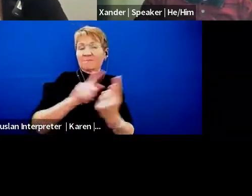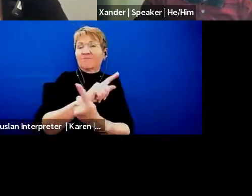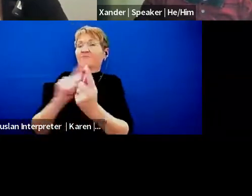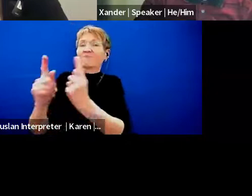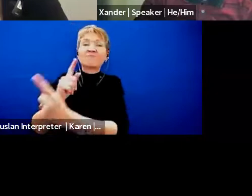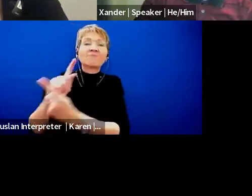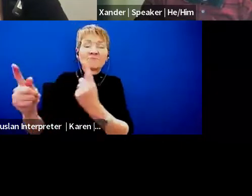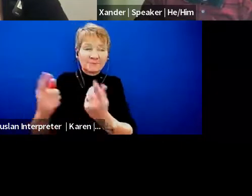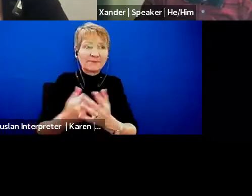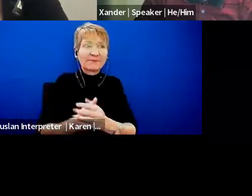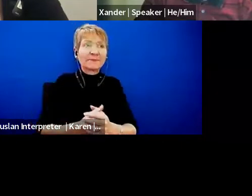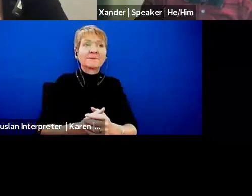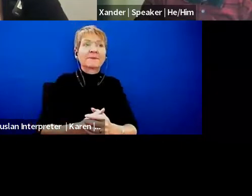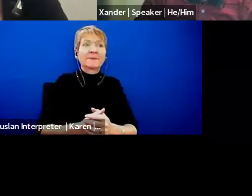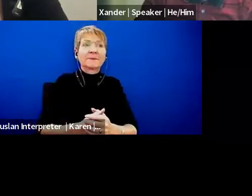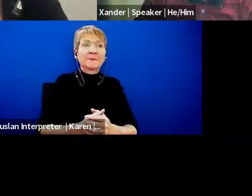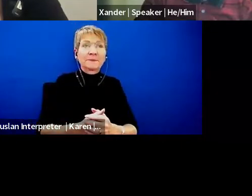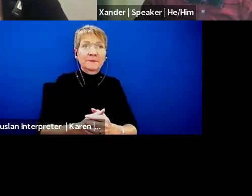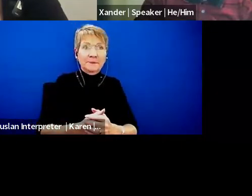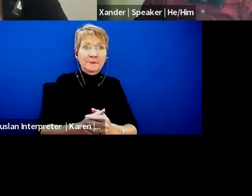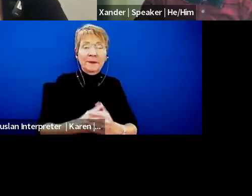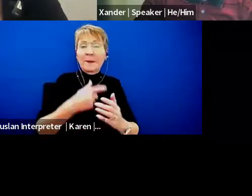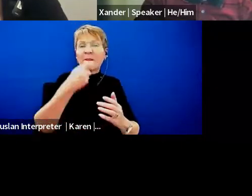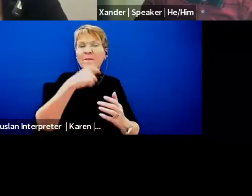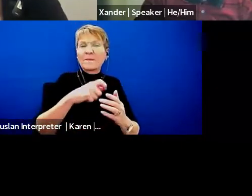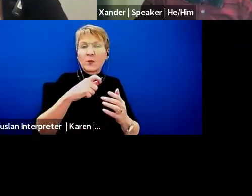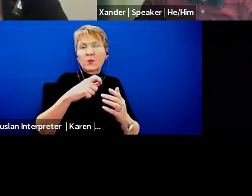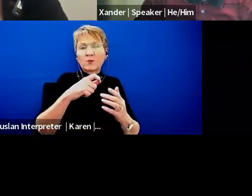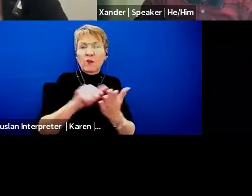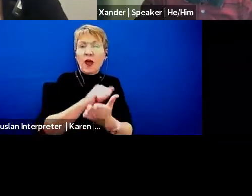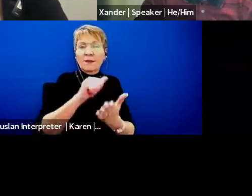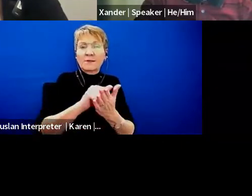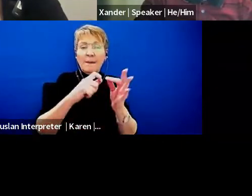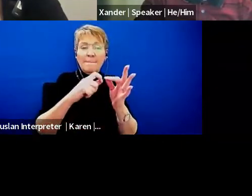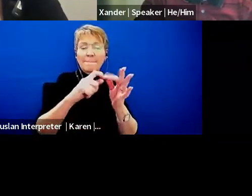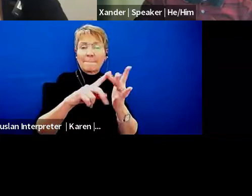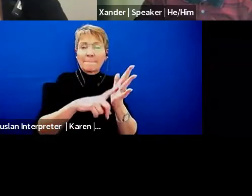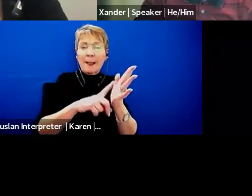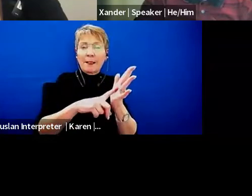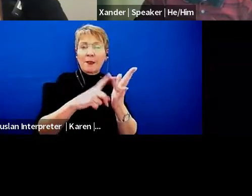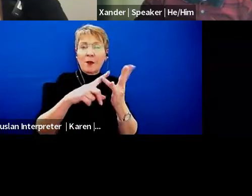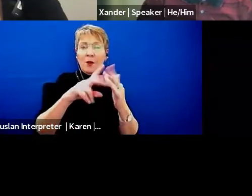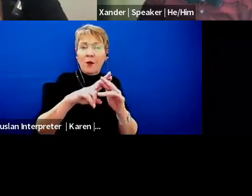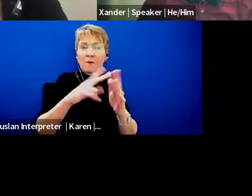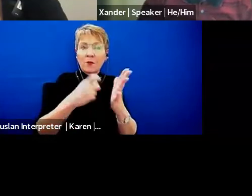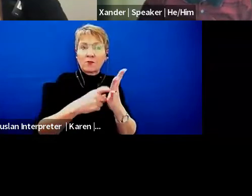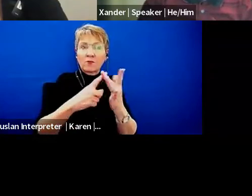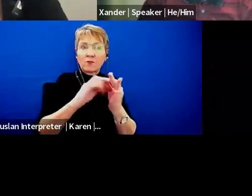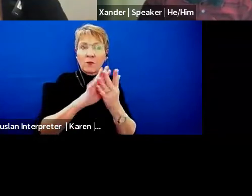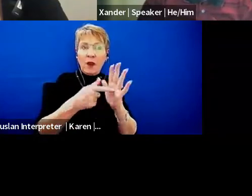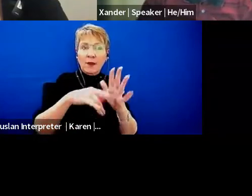We have focused on the slide on a few key rights, but the full version of the Bill of Rights can be found at the link posted in the chat.